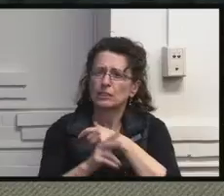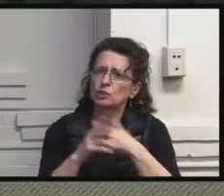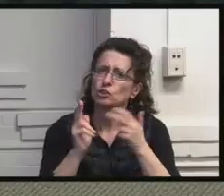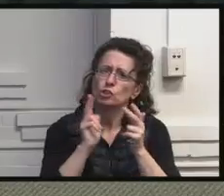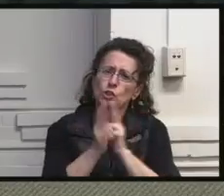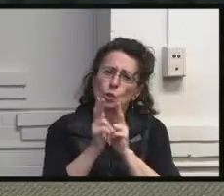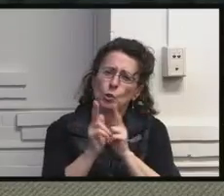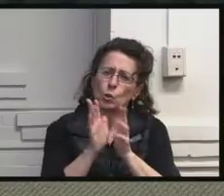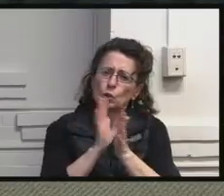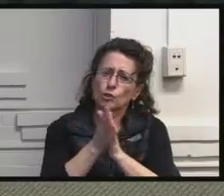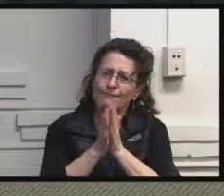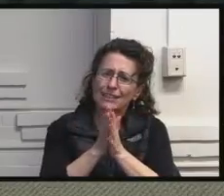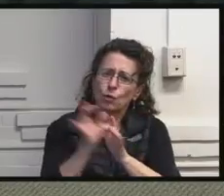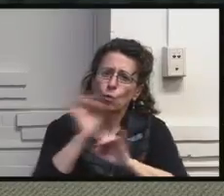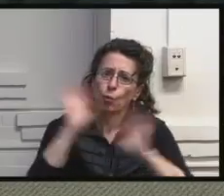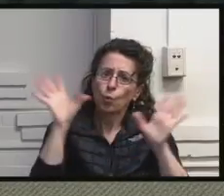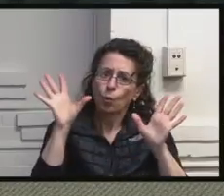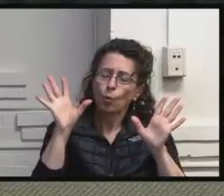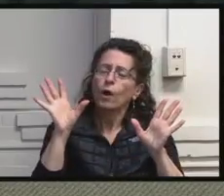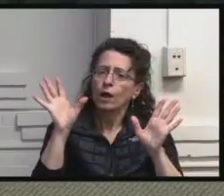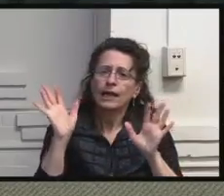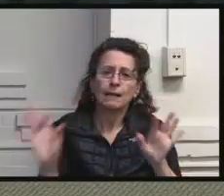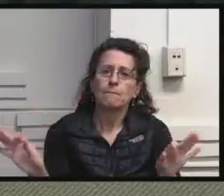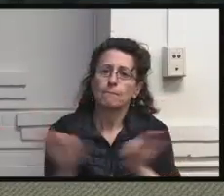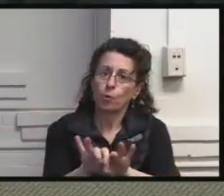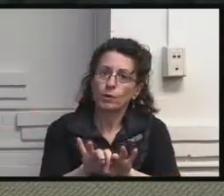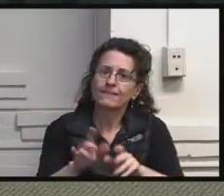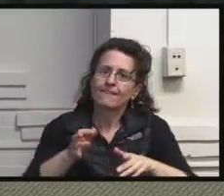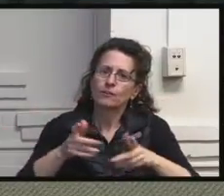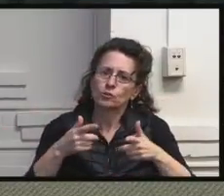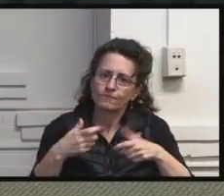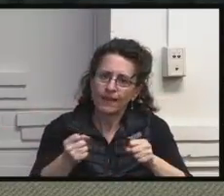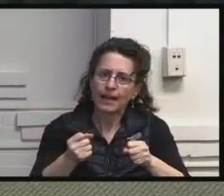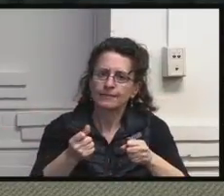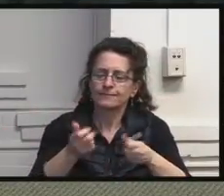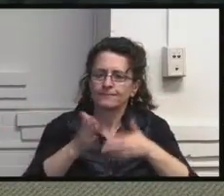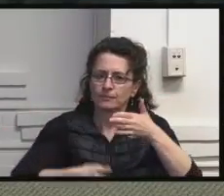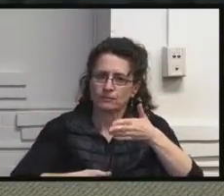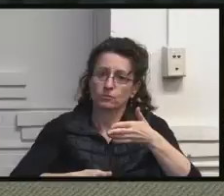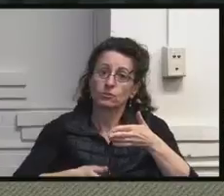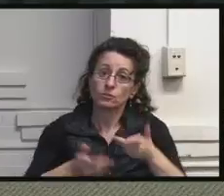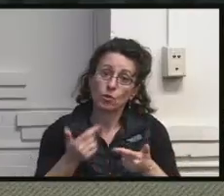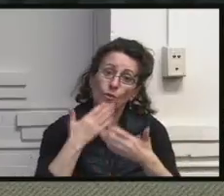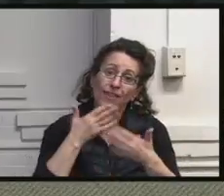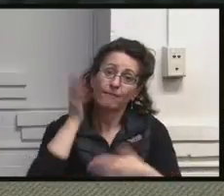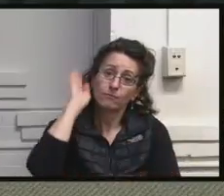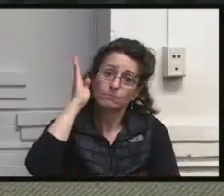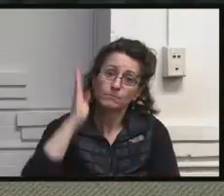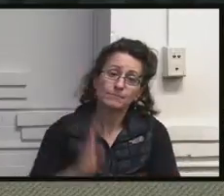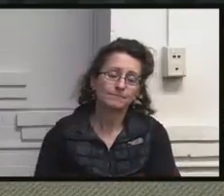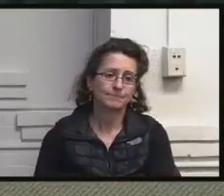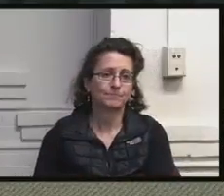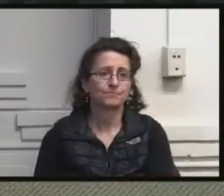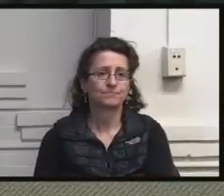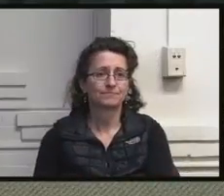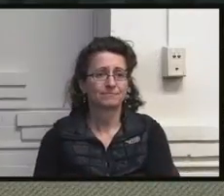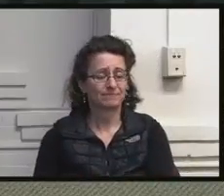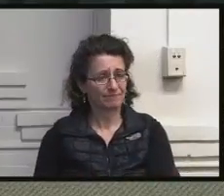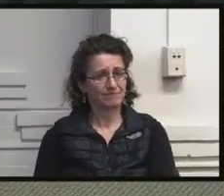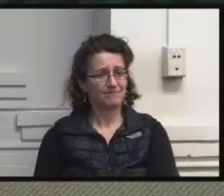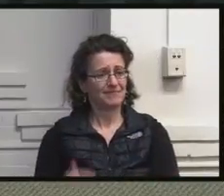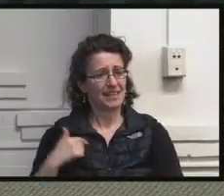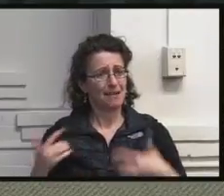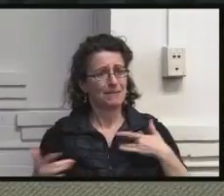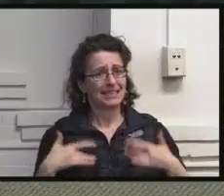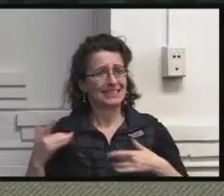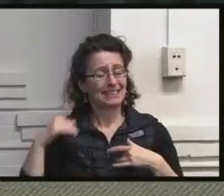So I'm just glad it's on a fast track, and I appreciate the the presentation, so. And I'm excited because normally I only